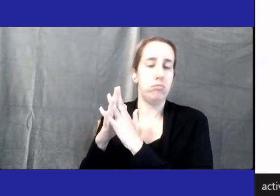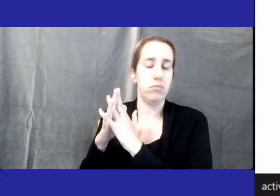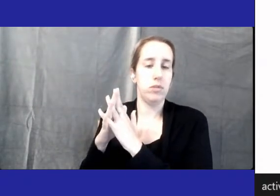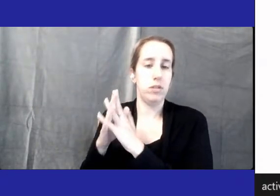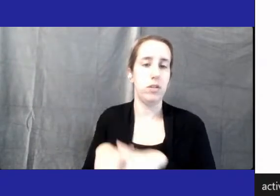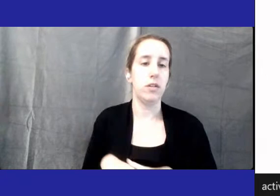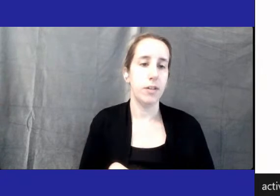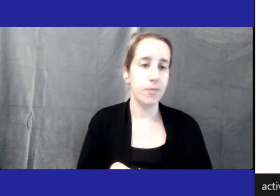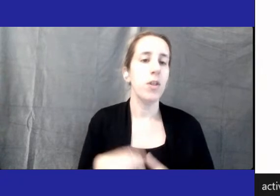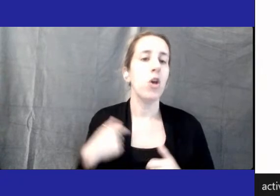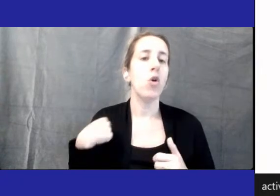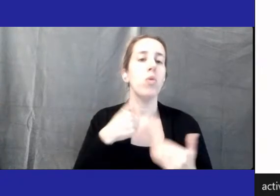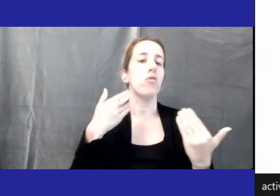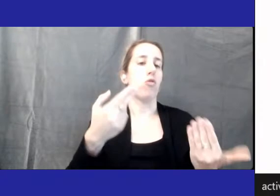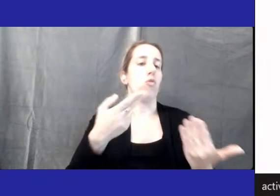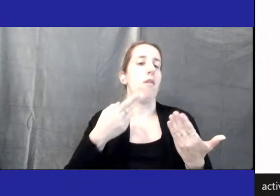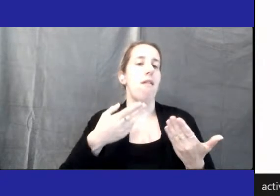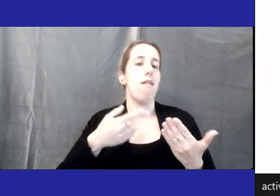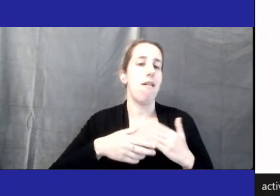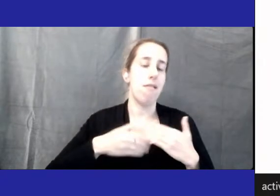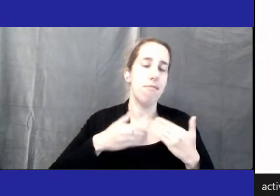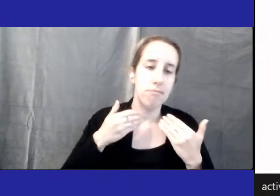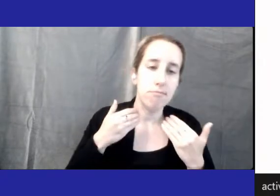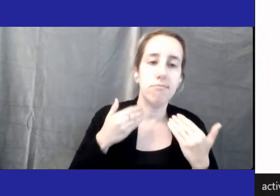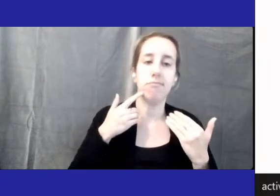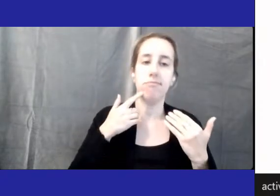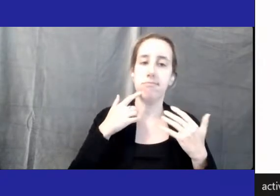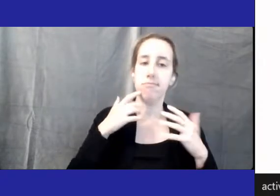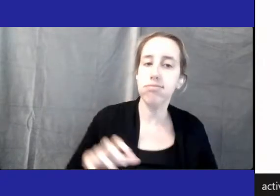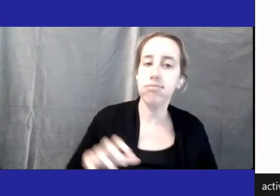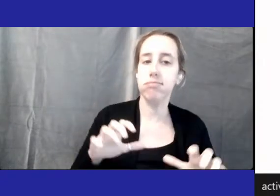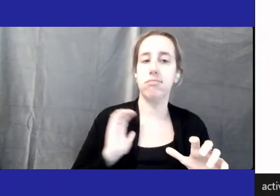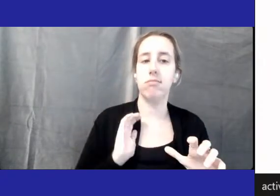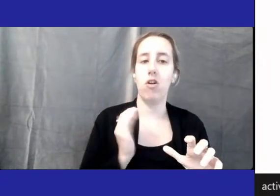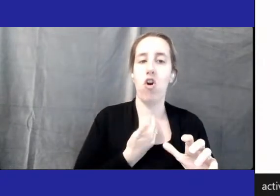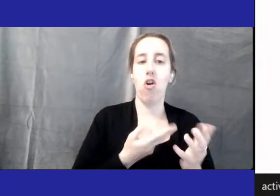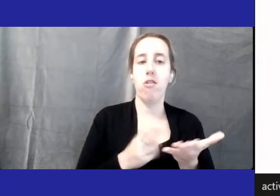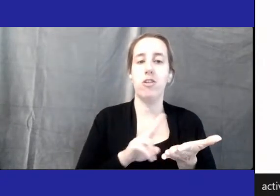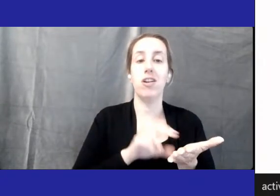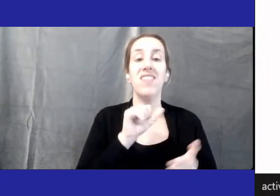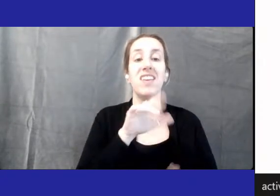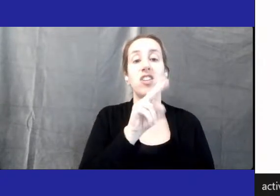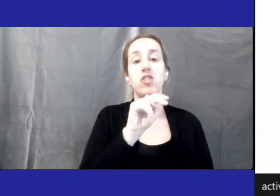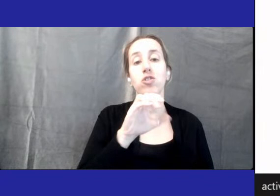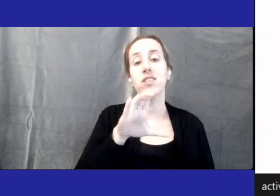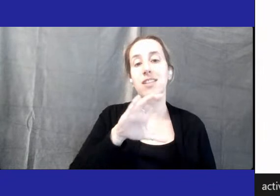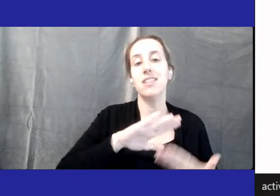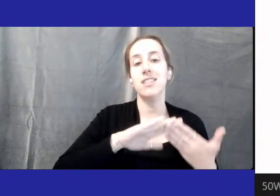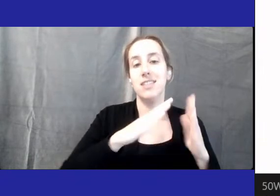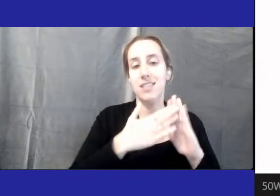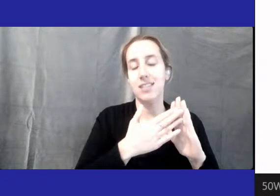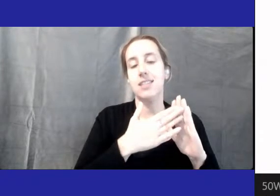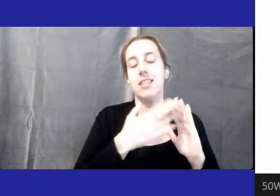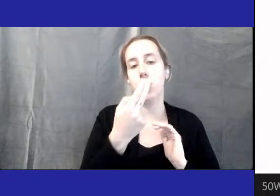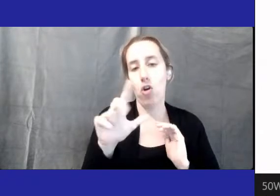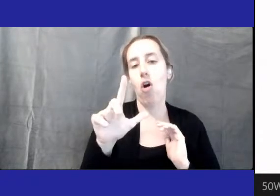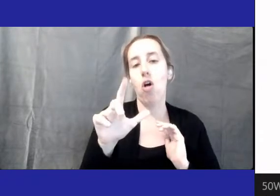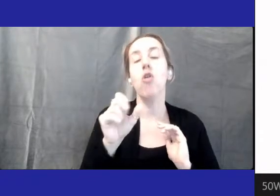at the request of City Hall, and there is an emergency declaration by the city, state, or federal